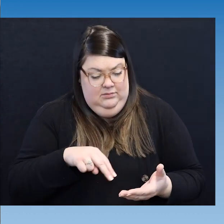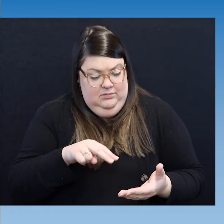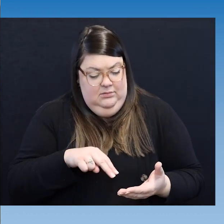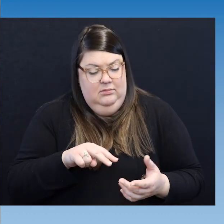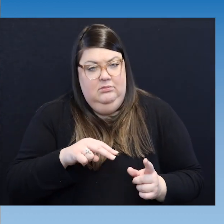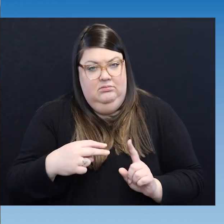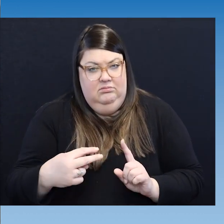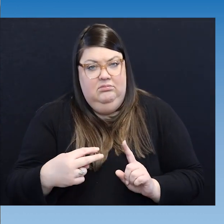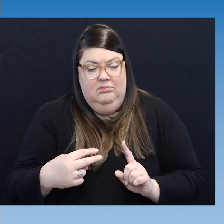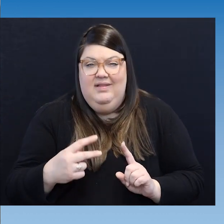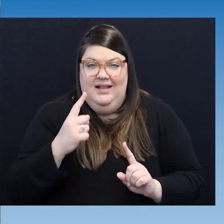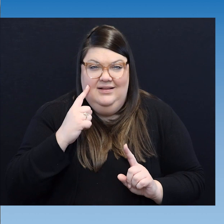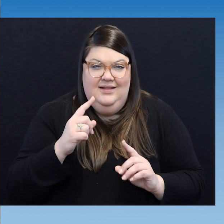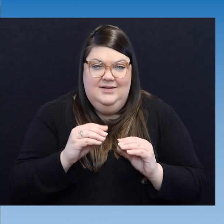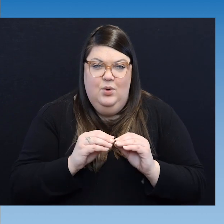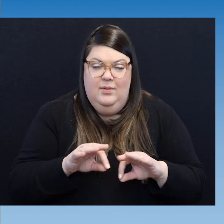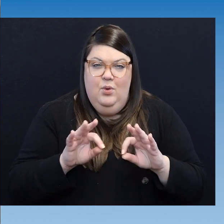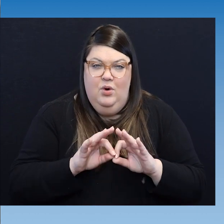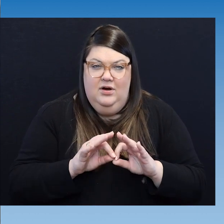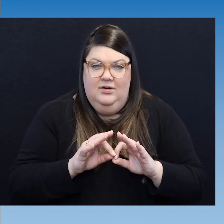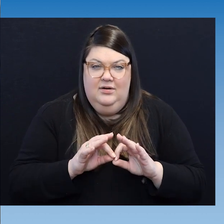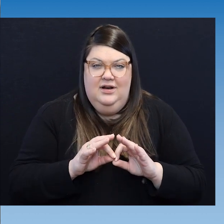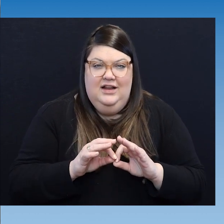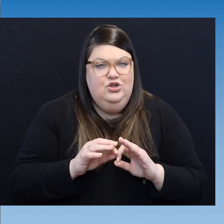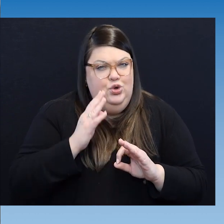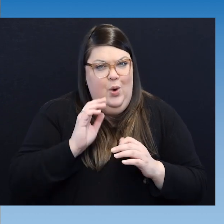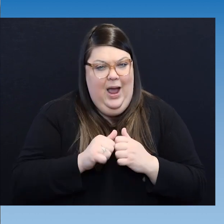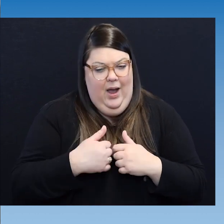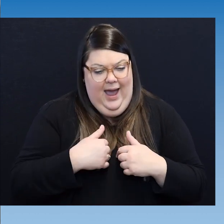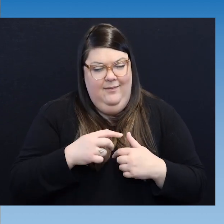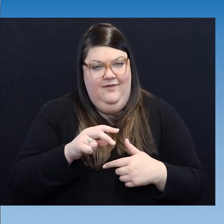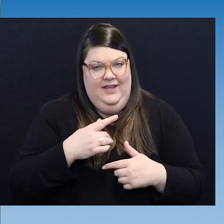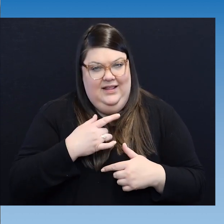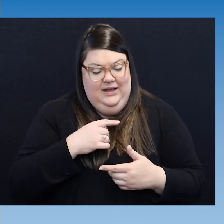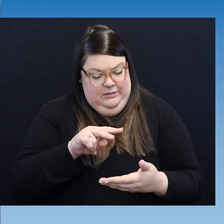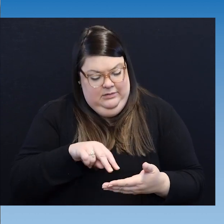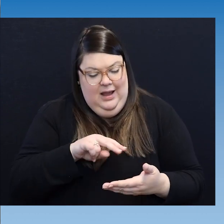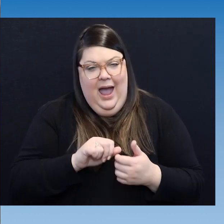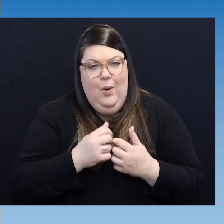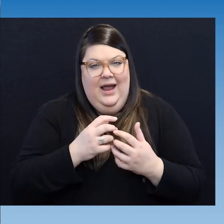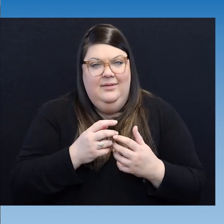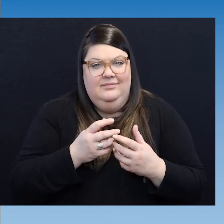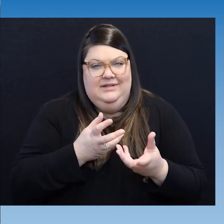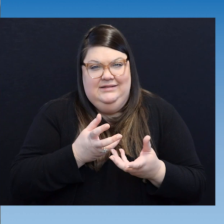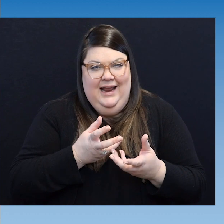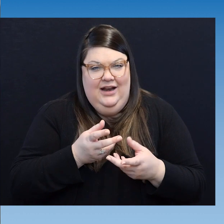I think that's more important than anything, is to know how I'm feeling at the time, how I deal with my